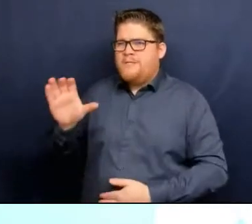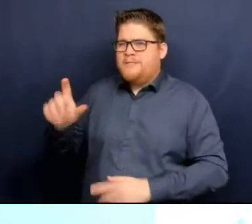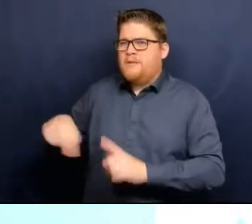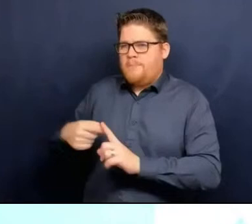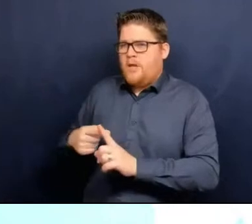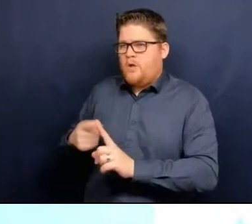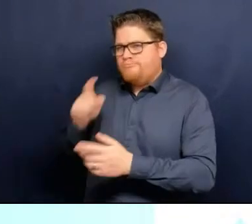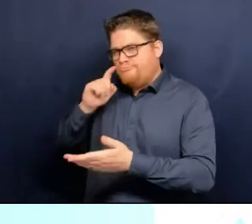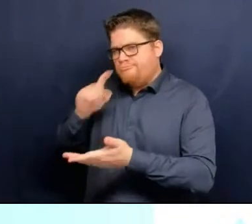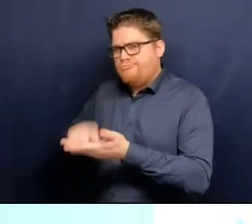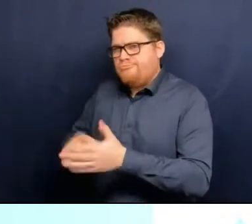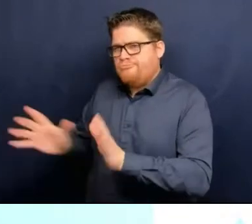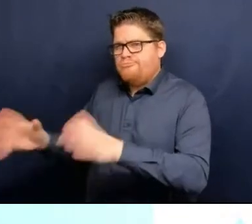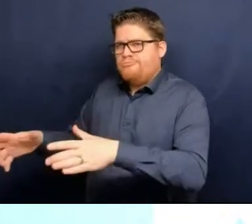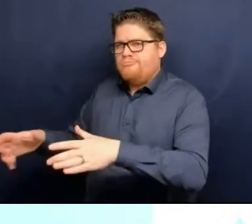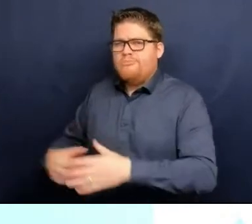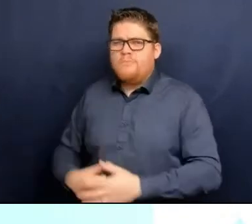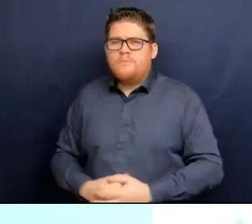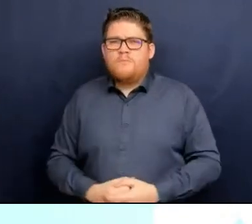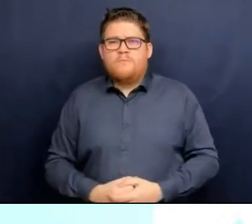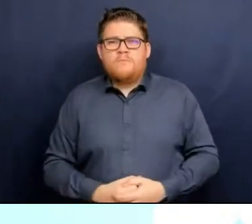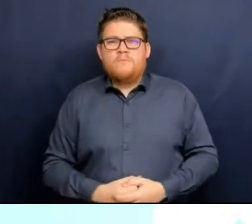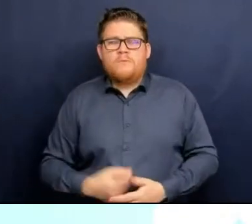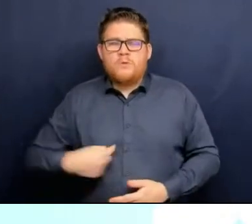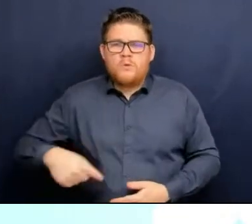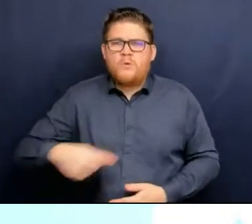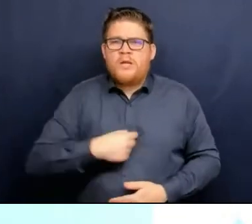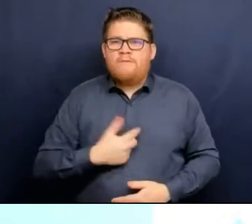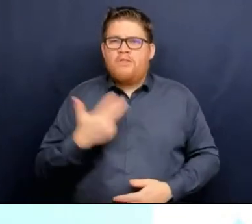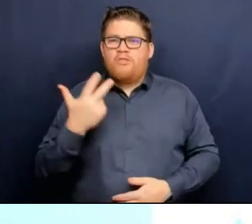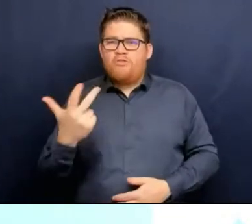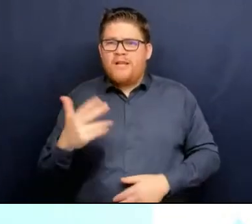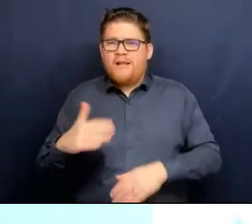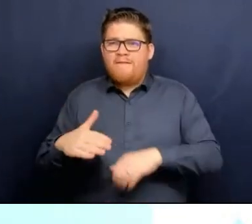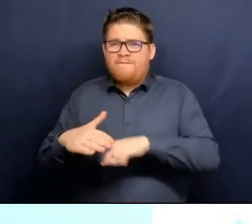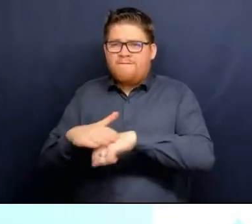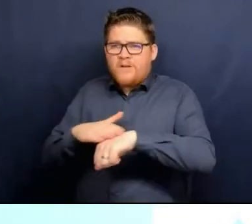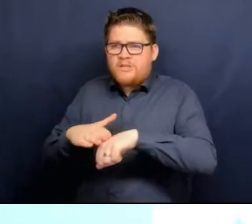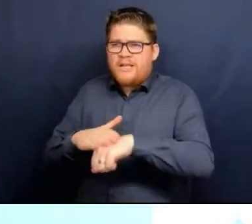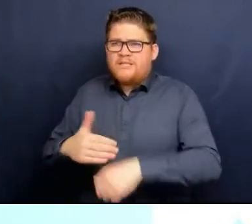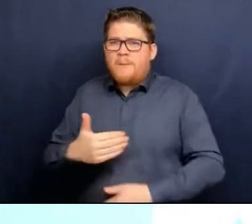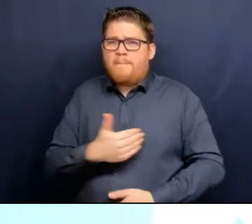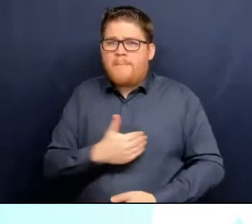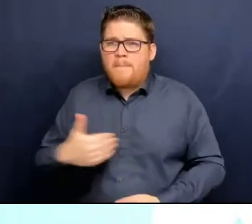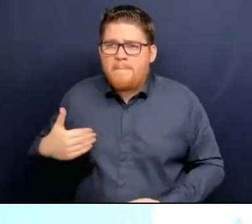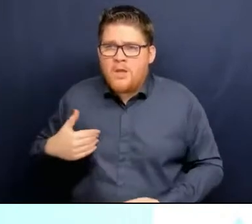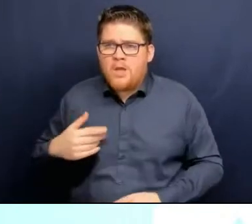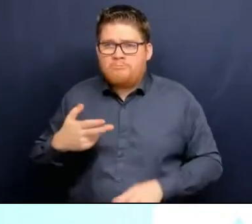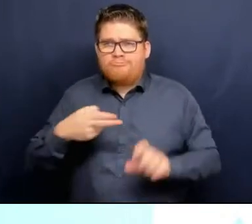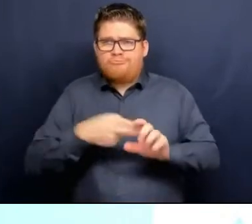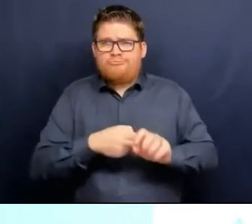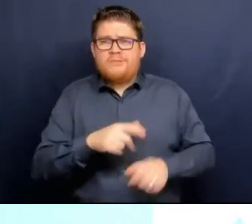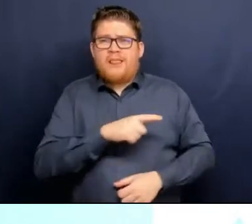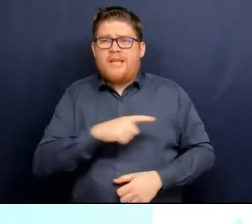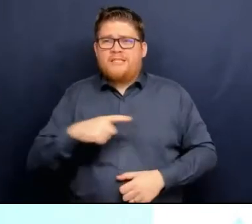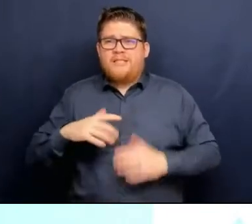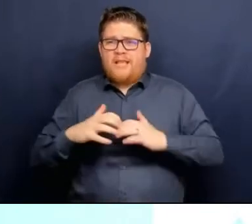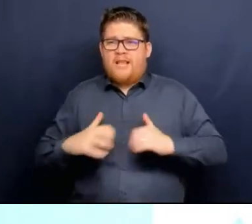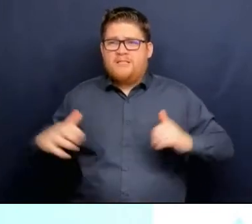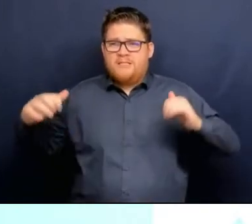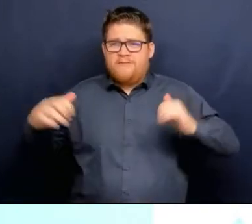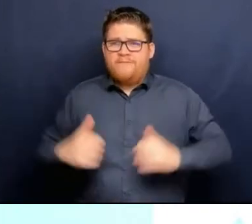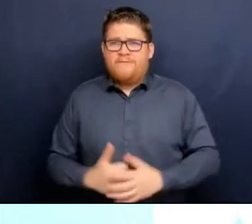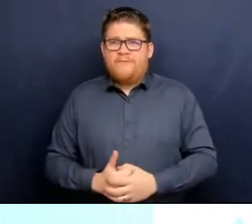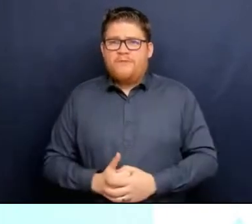First Nations members of this legislature can attest to that. And the most diverse legislature we have ever seen since